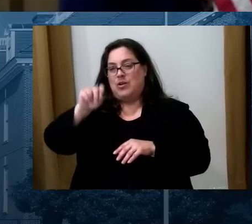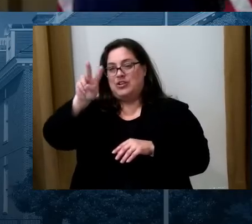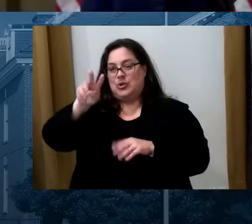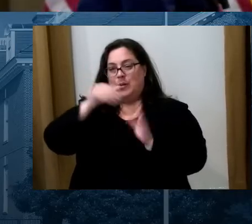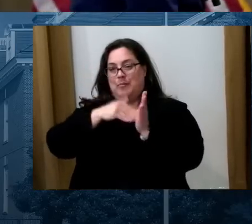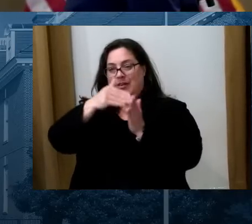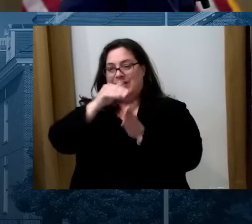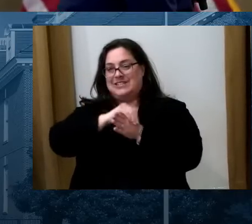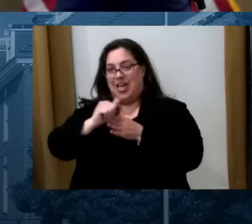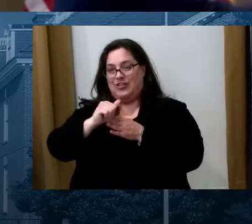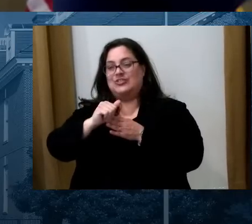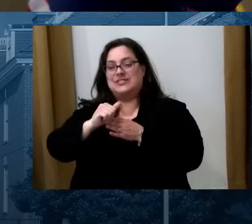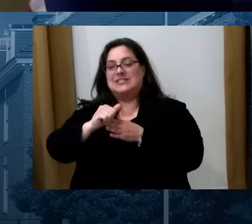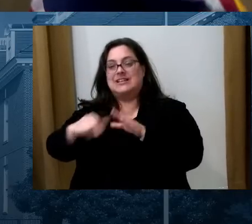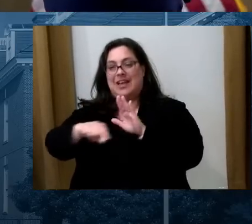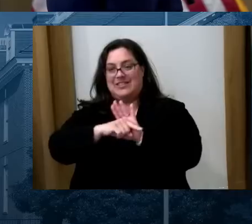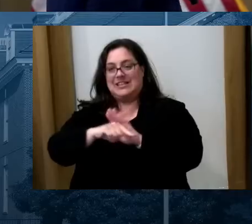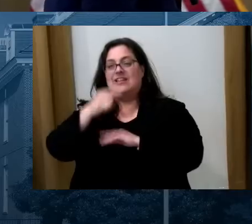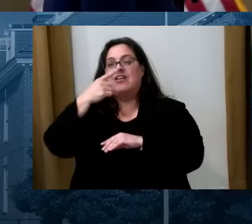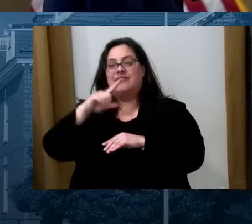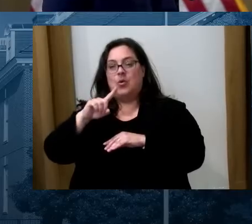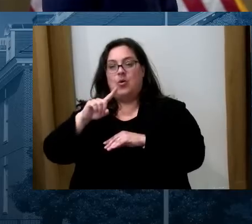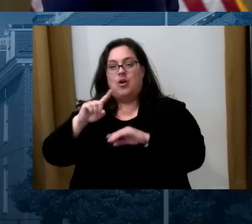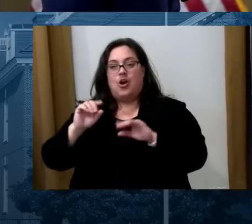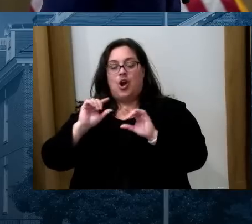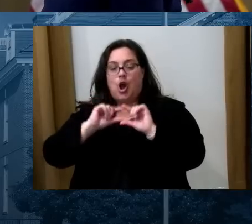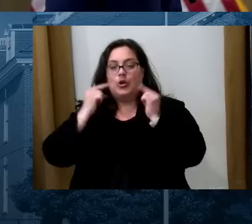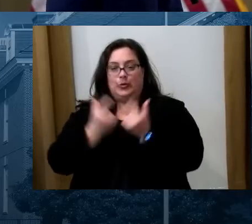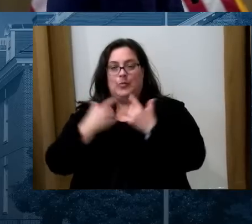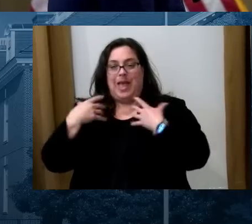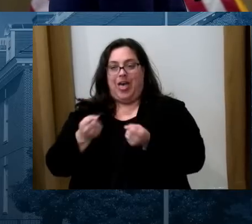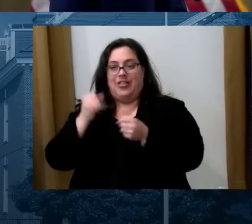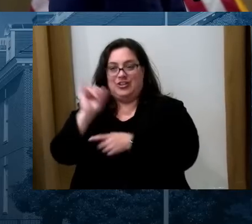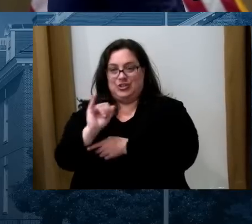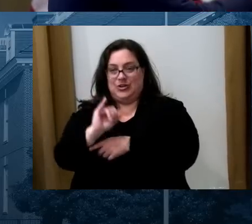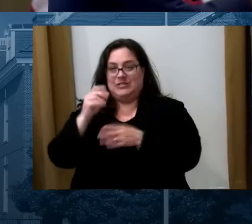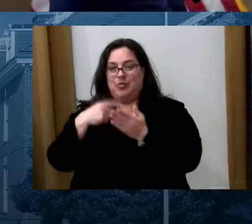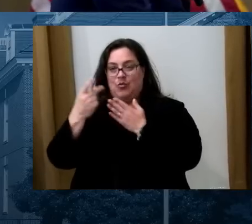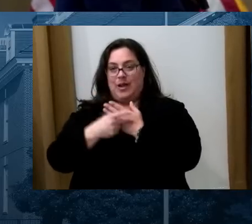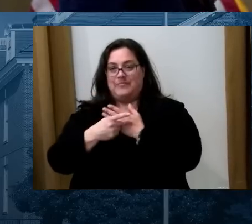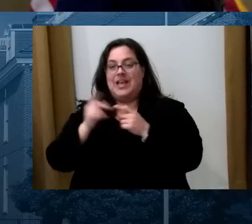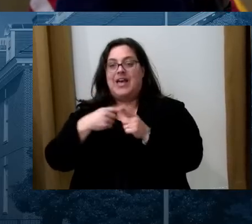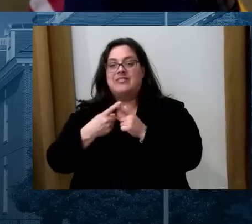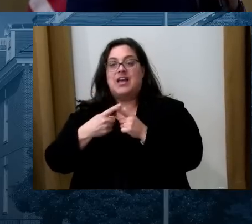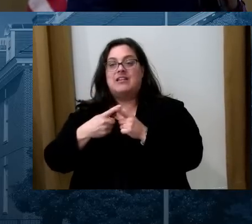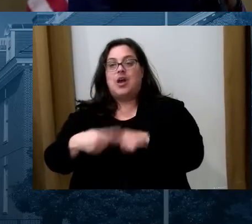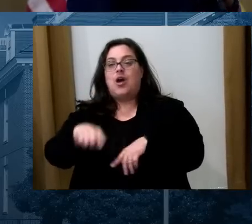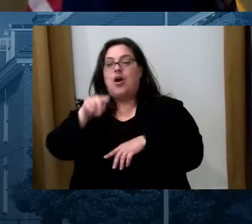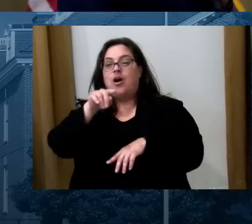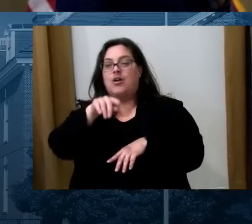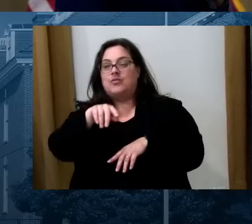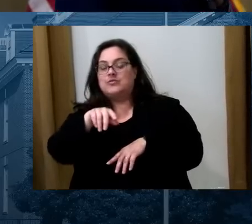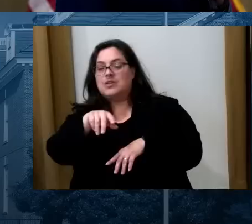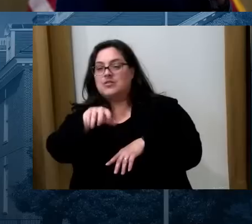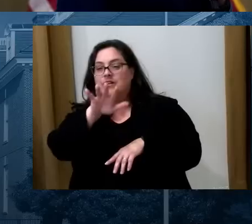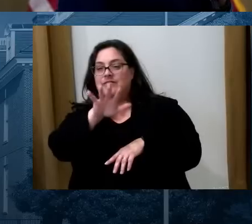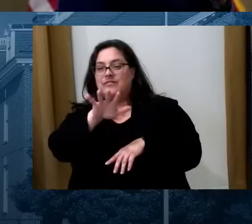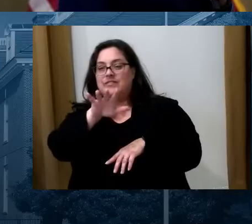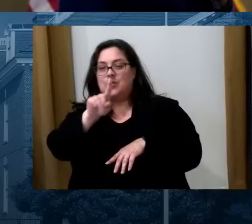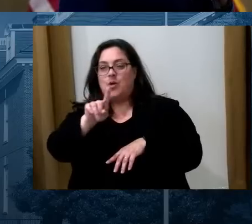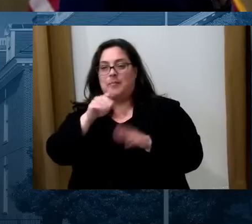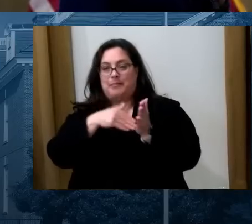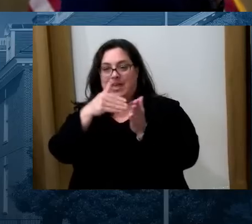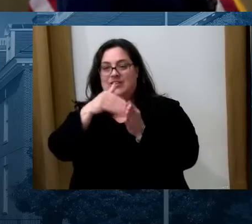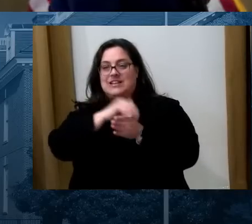plan. And also we set aside $50 million of one-time extraordinary revenues to address our